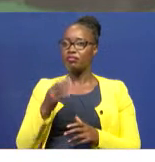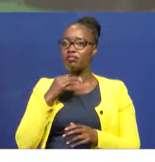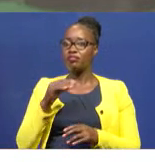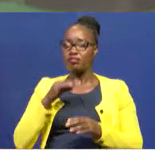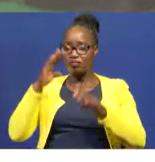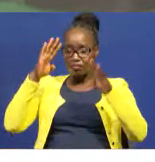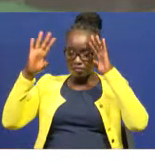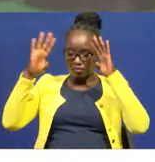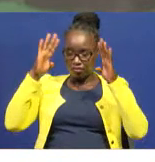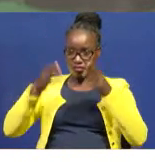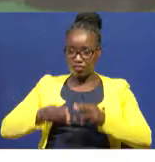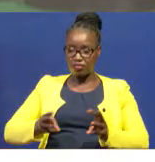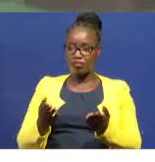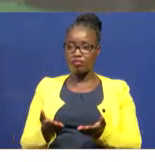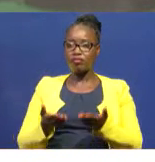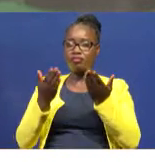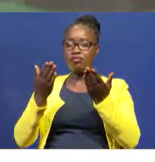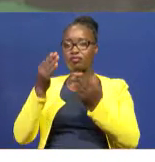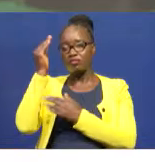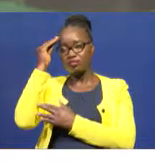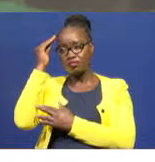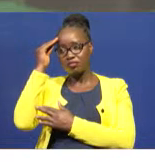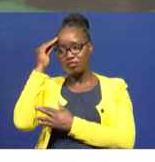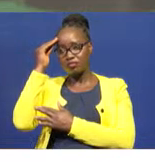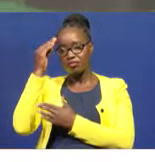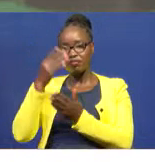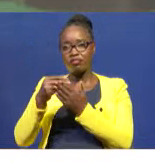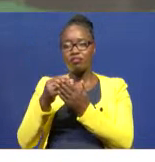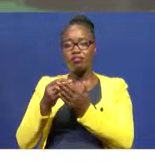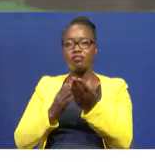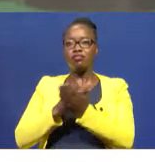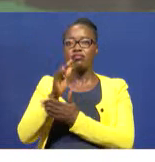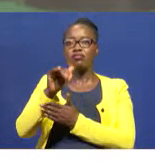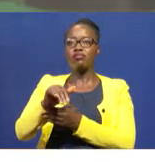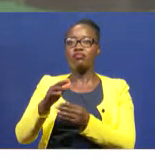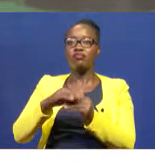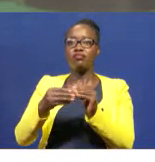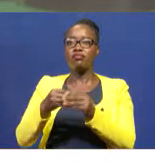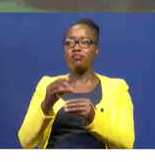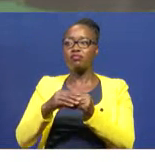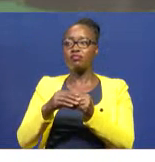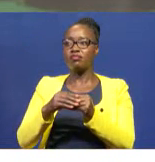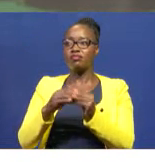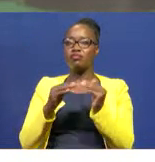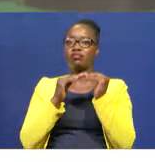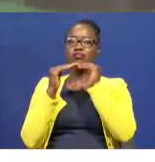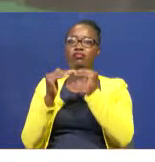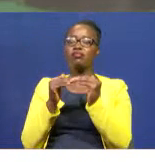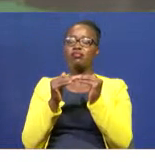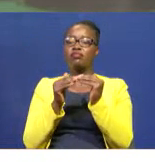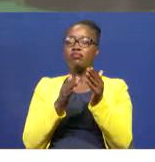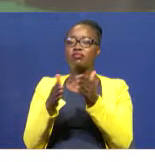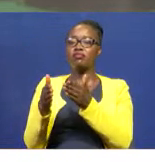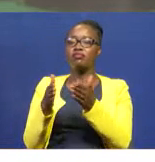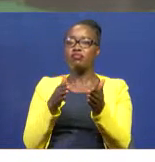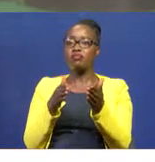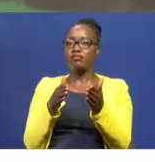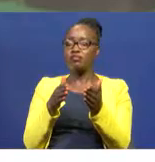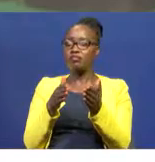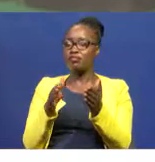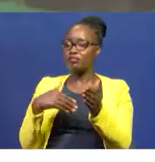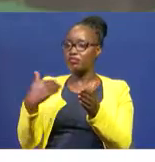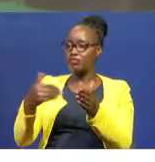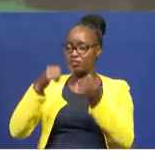innovative ways of scaling education financing to ensure that we create an equitable chance for